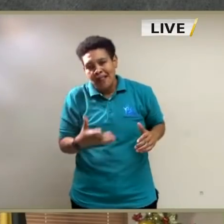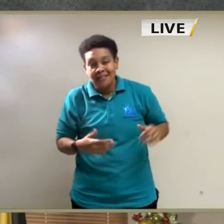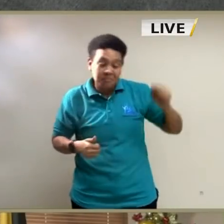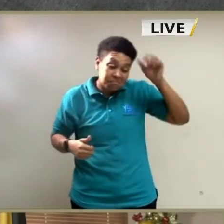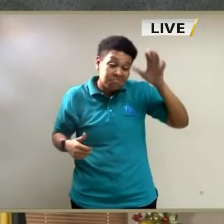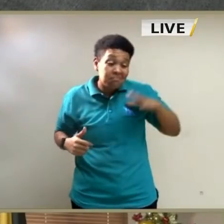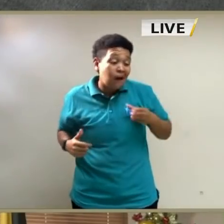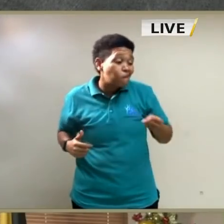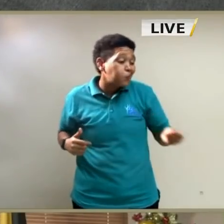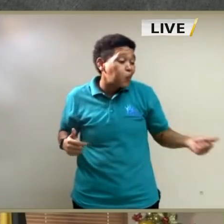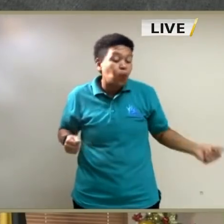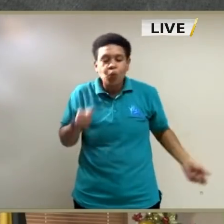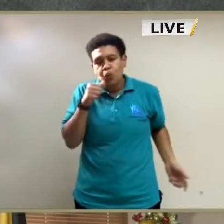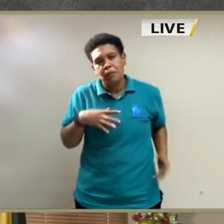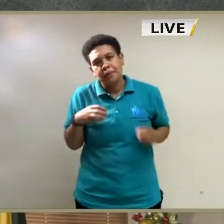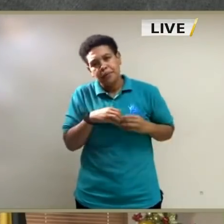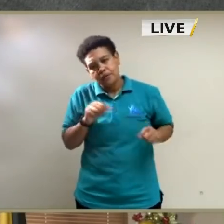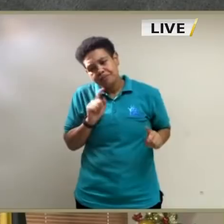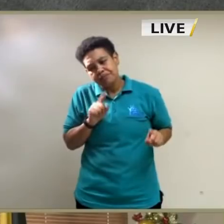the